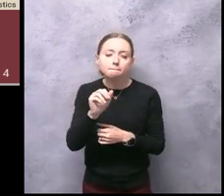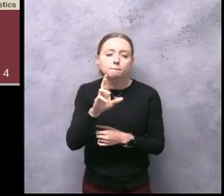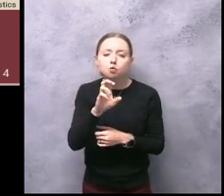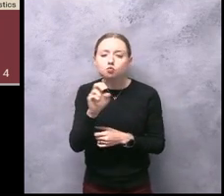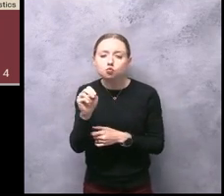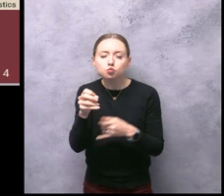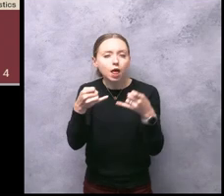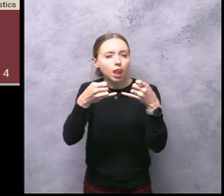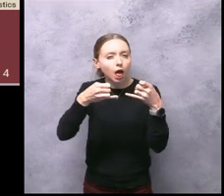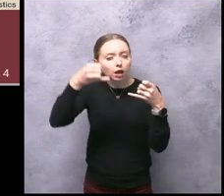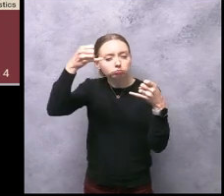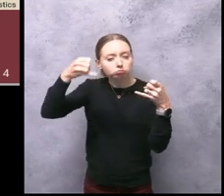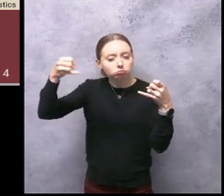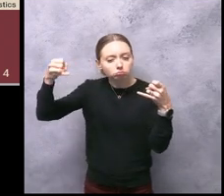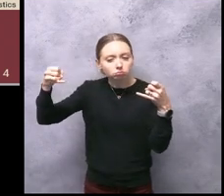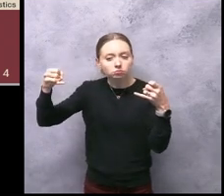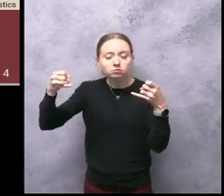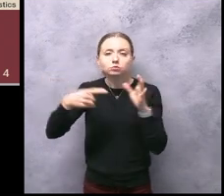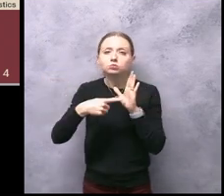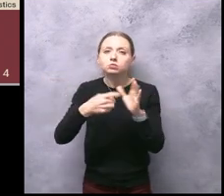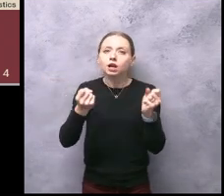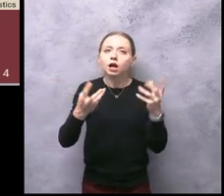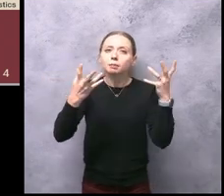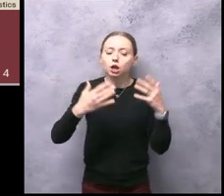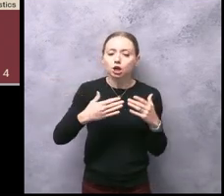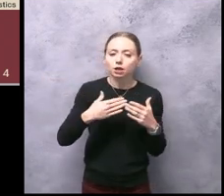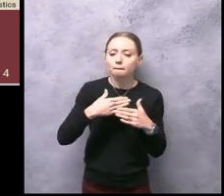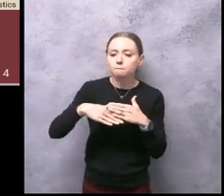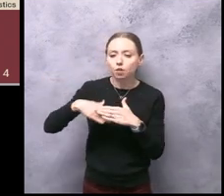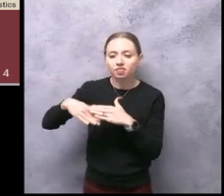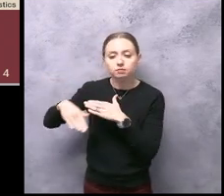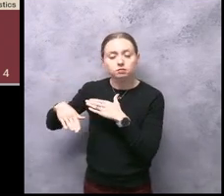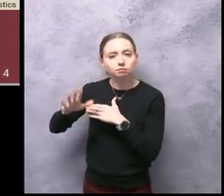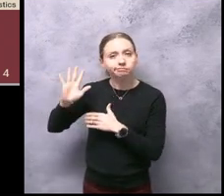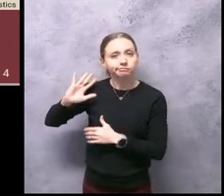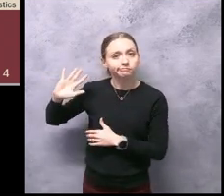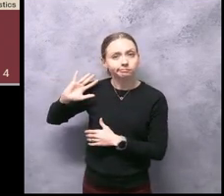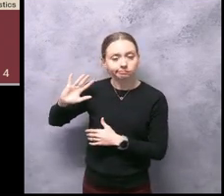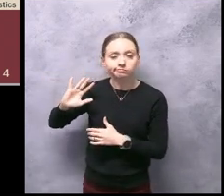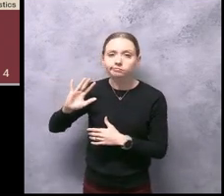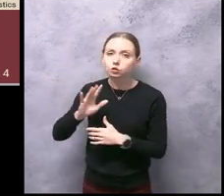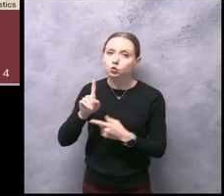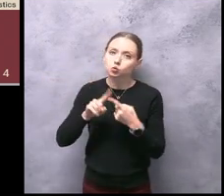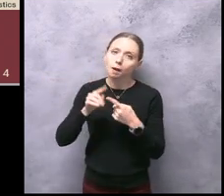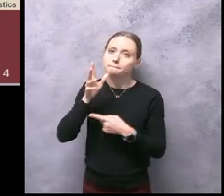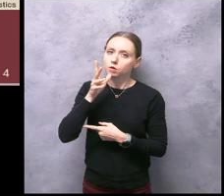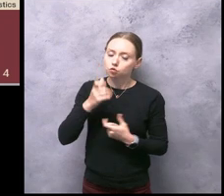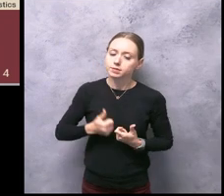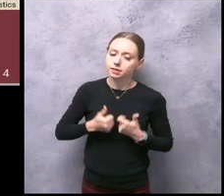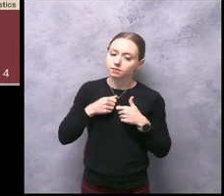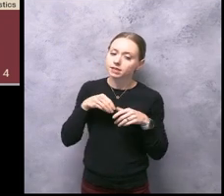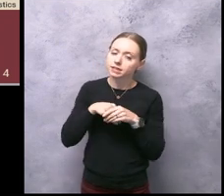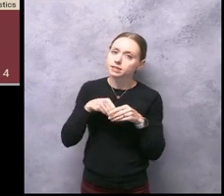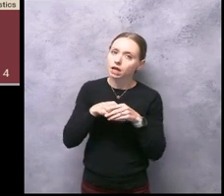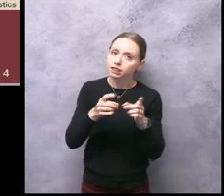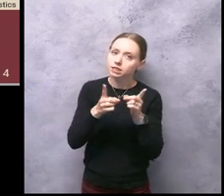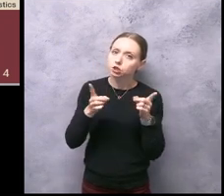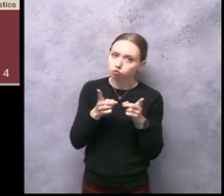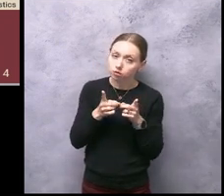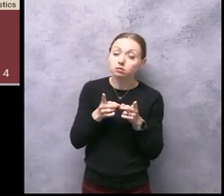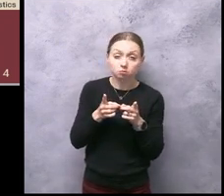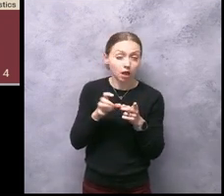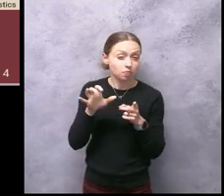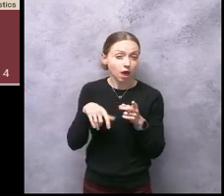is the number of births happened in the past to mothers living within the district. And that is